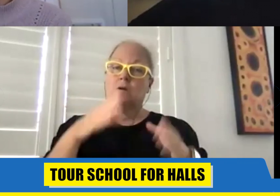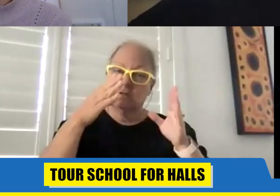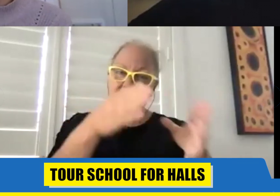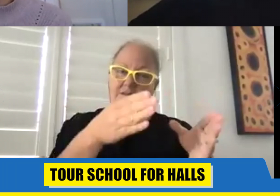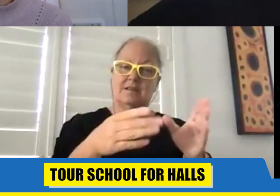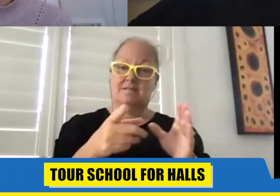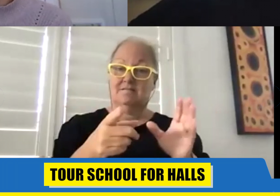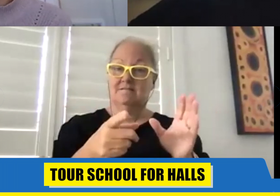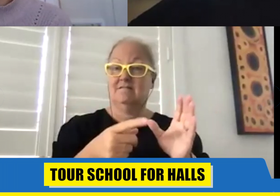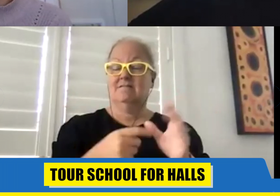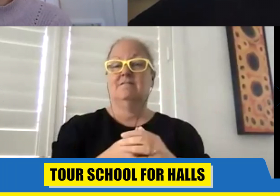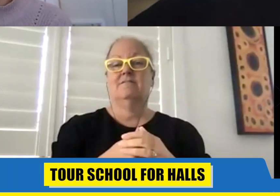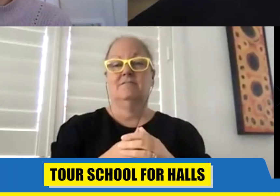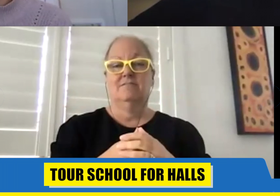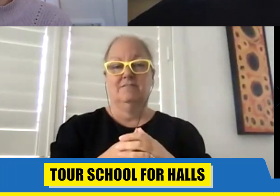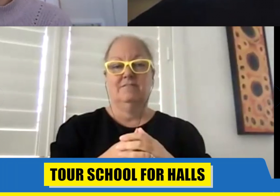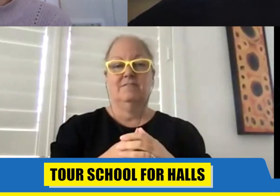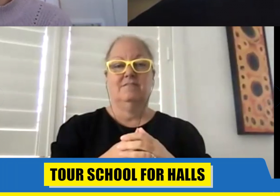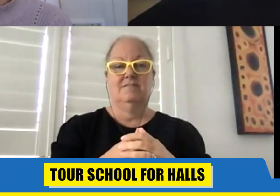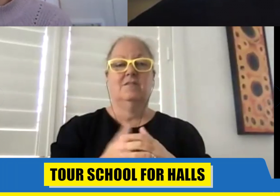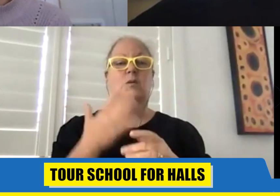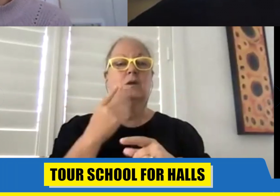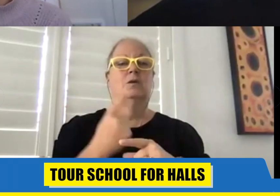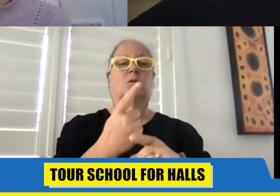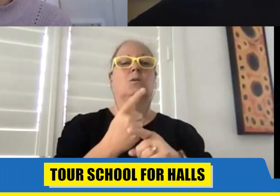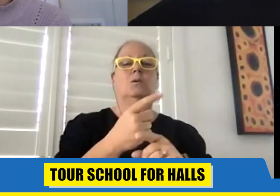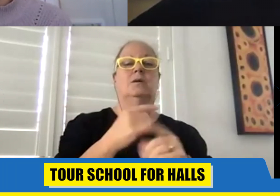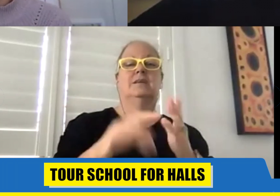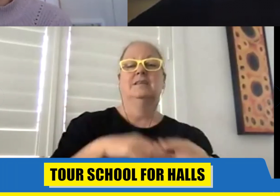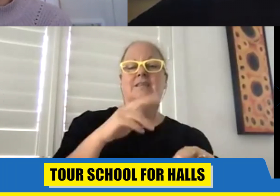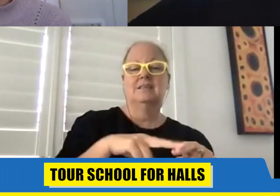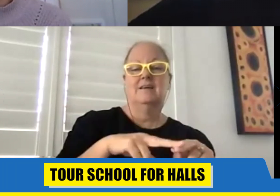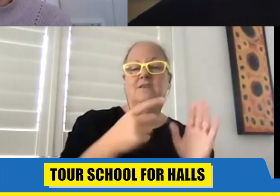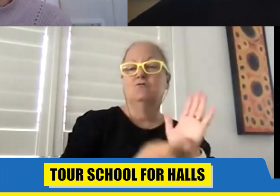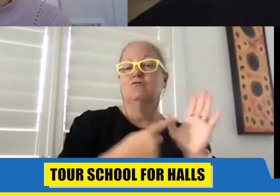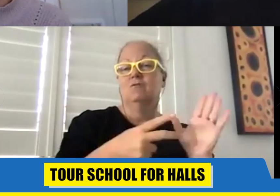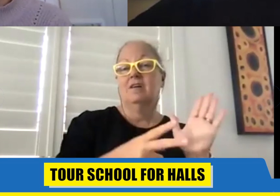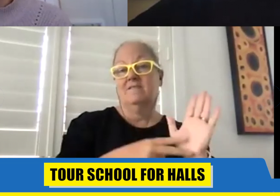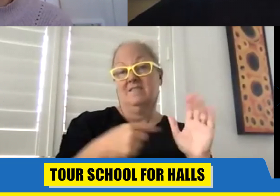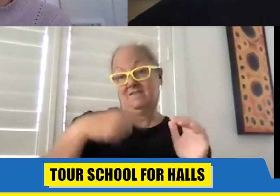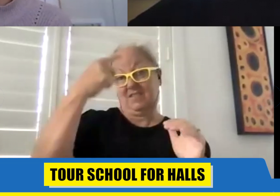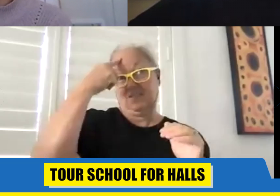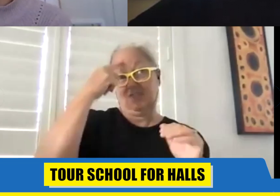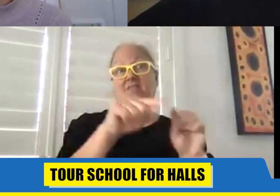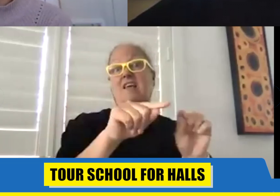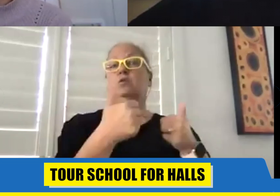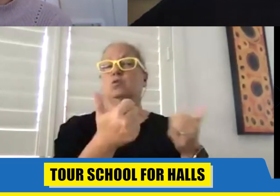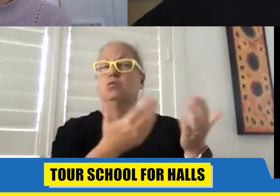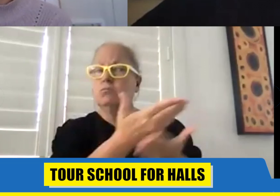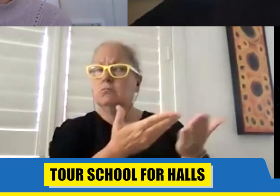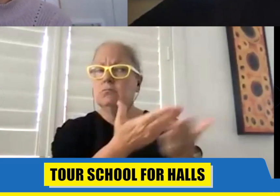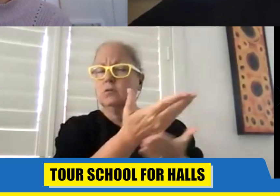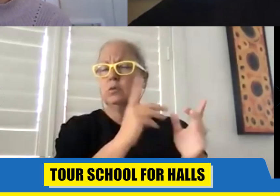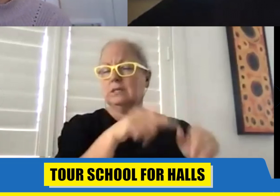think, you know, that the conversation with staff at RAV, you know, is a good place to go. And then the other place I